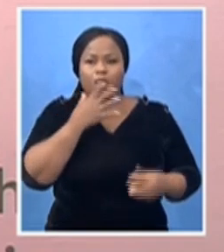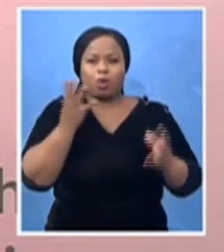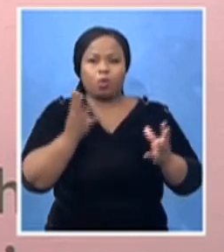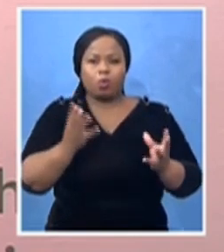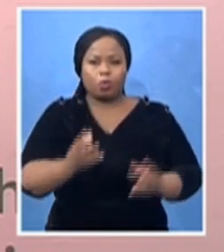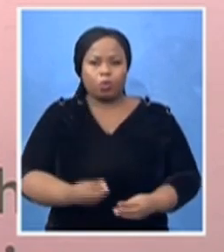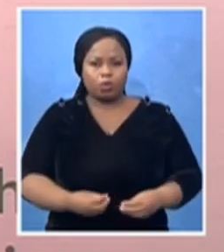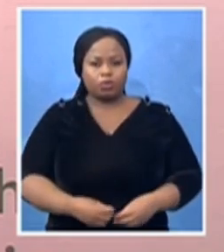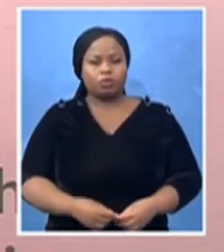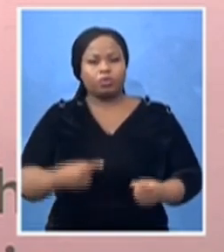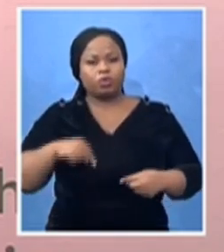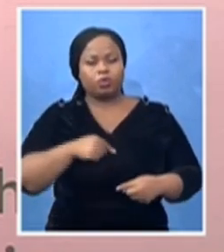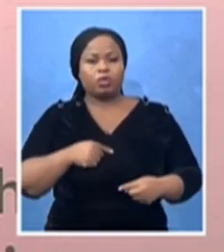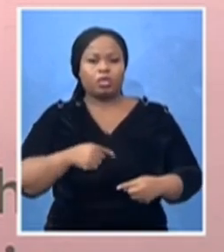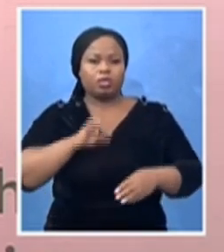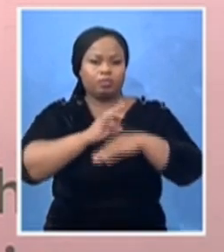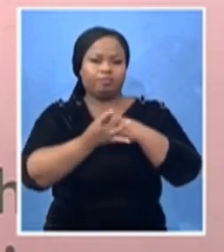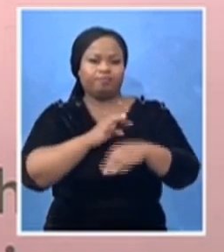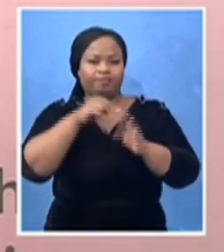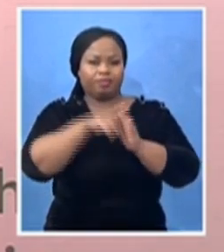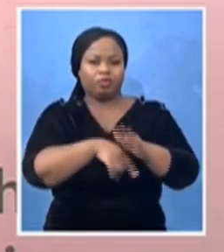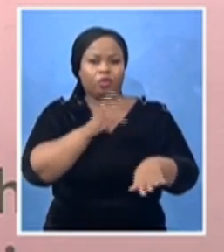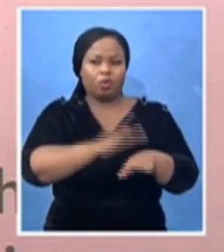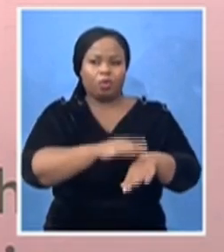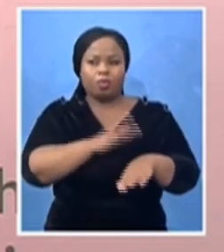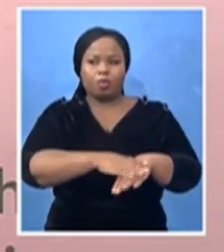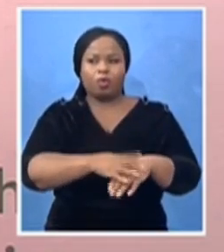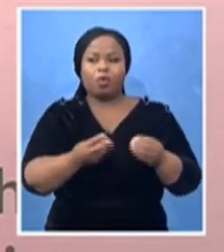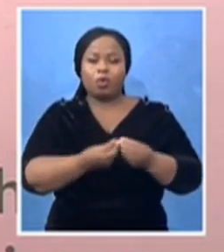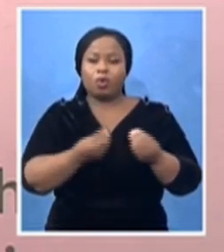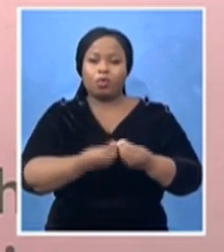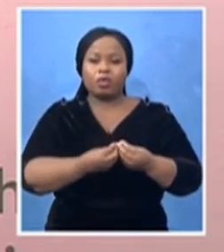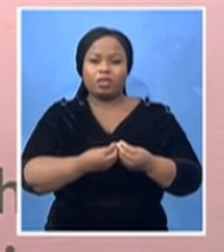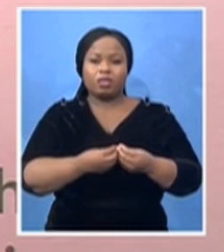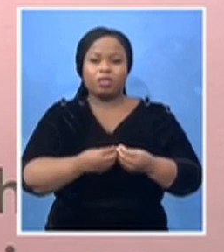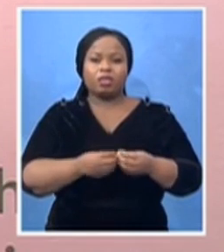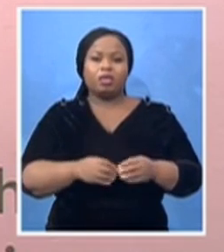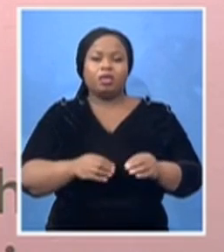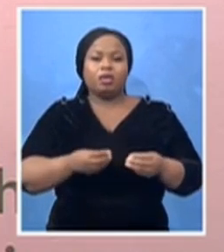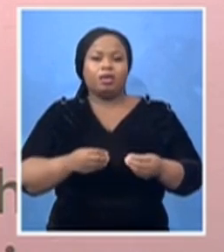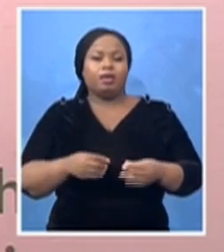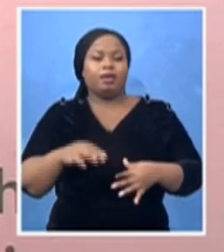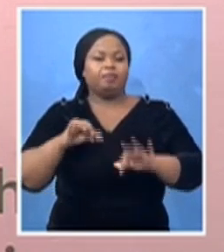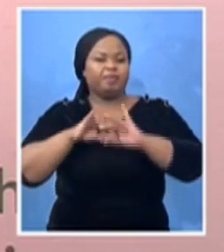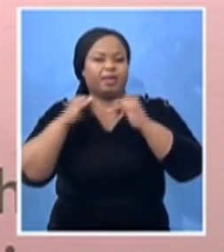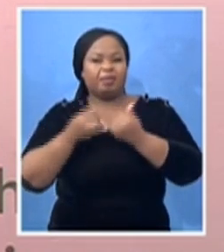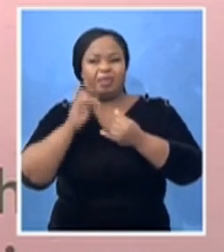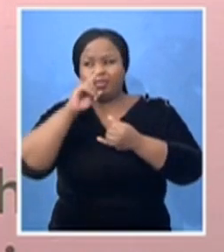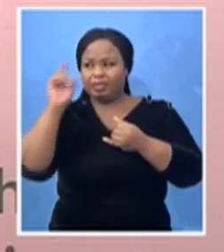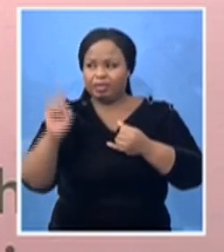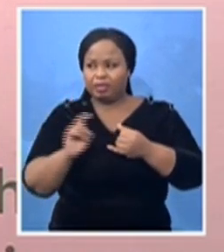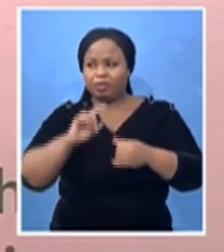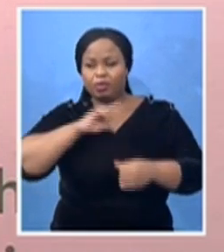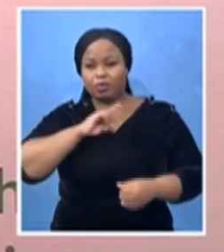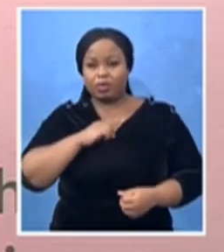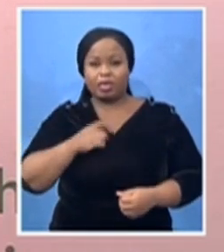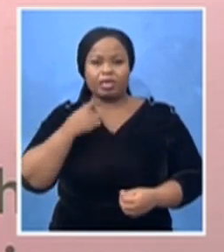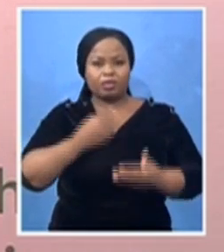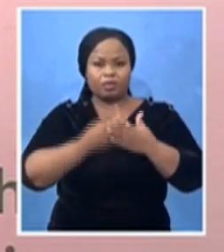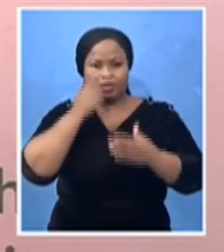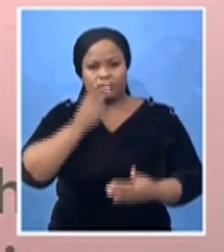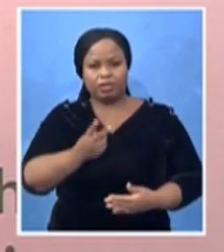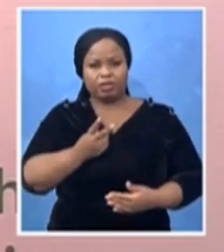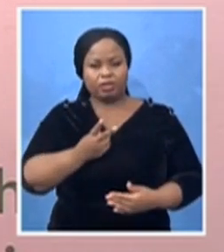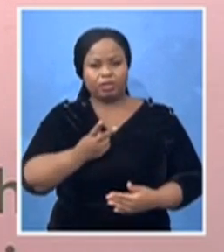the manufacturing companies so that we can see how we can ensure that the first